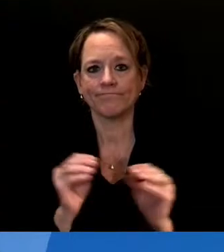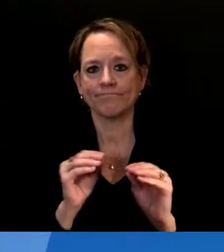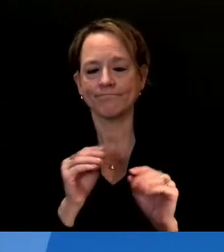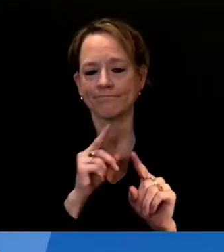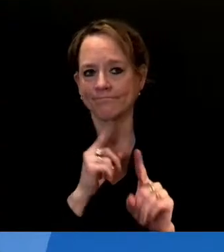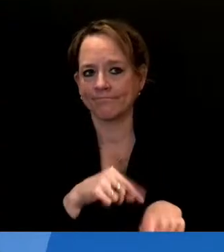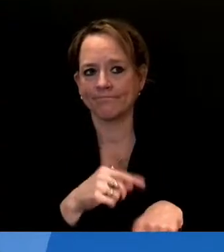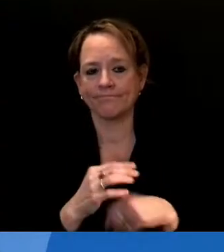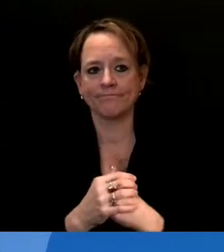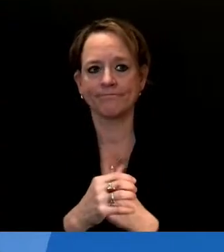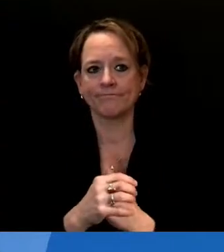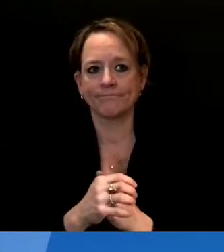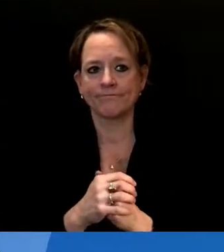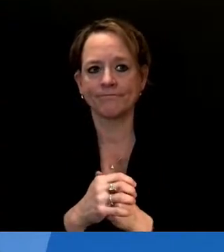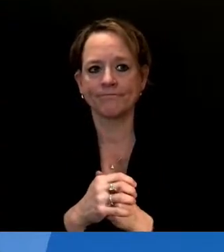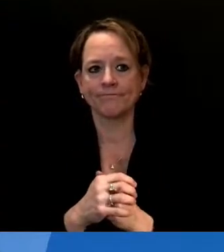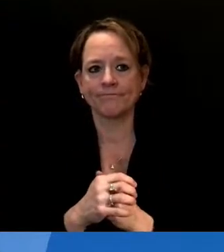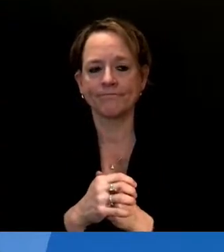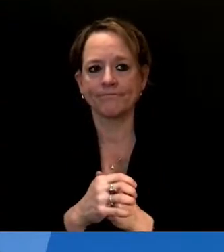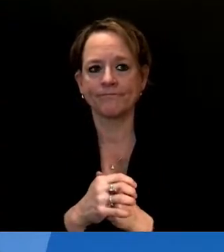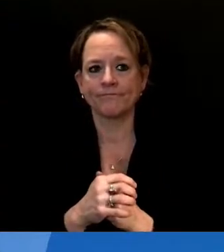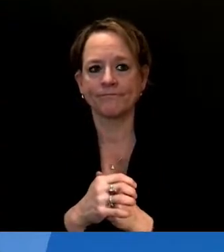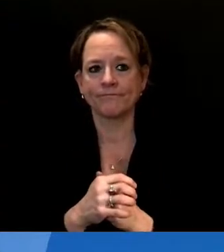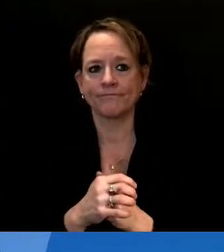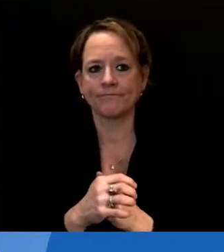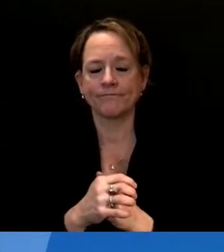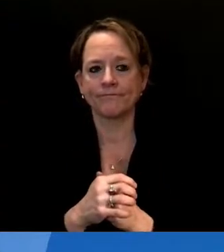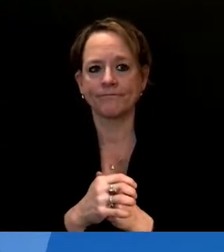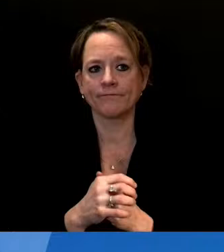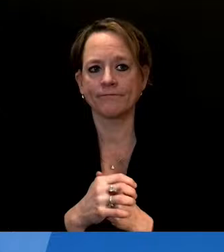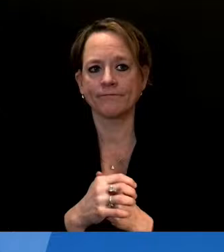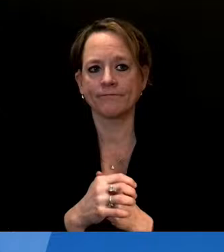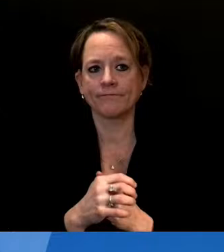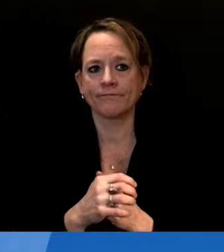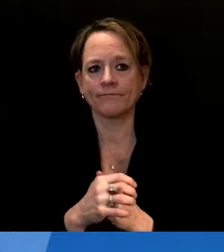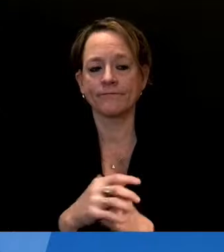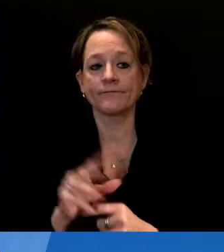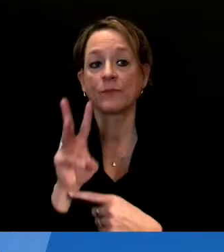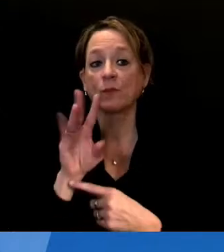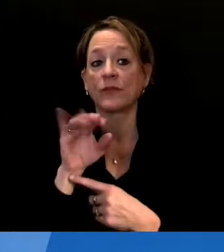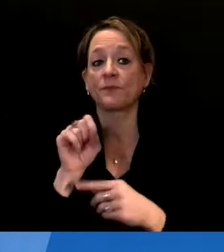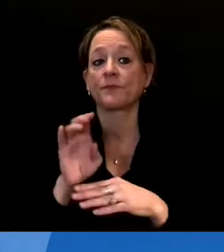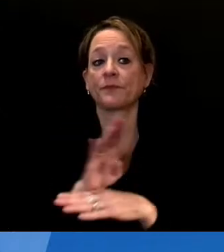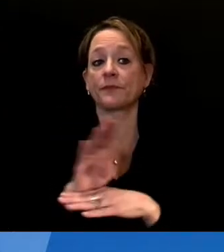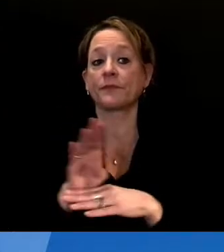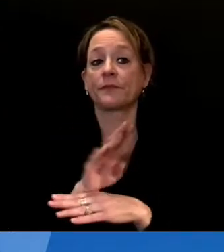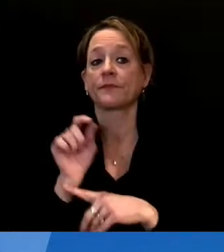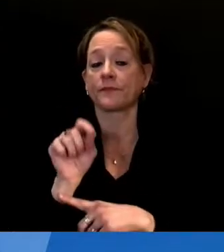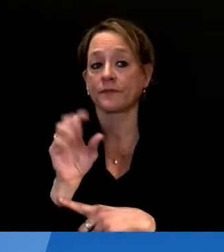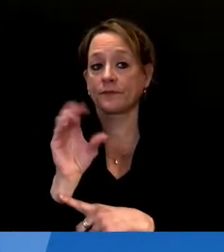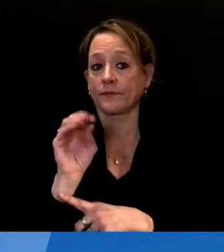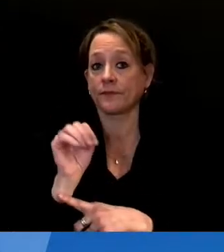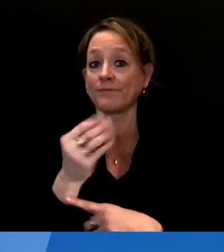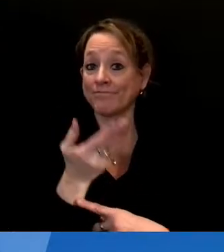Okay, we have to move on then to Alex Moe from wisbusiness.com. Alex?